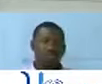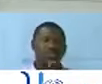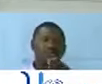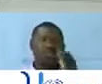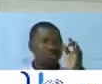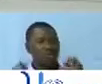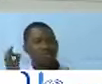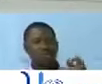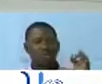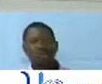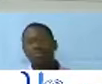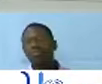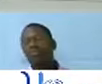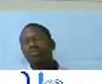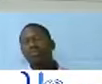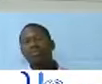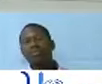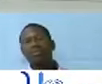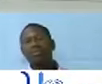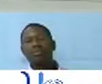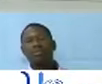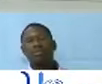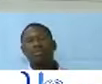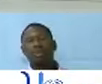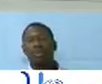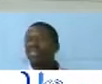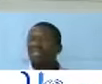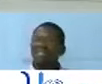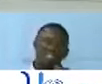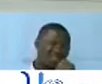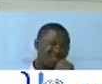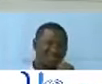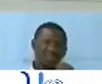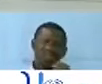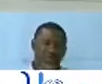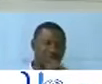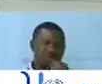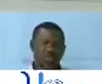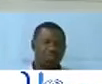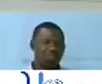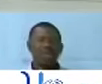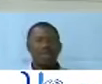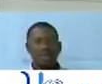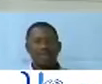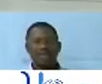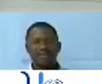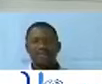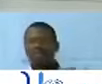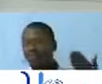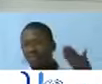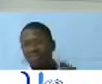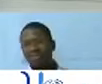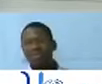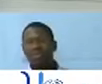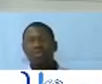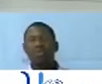had was that jafé jafé biñ amon nak moy, I mean, essentially, as a bar,